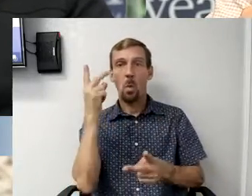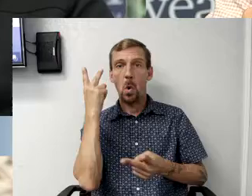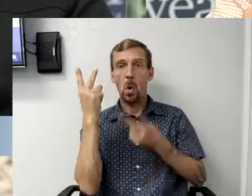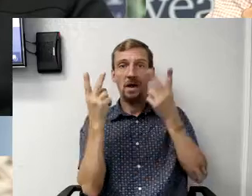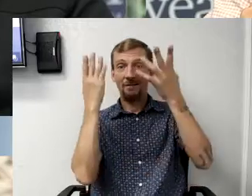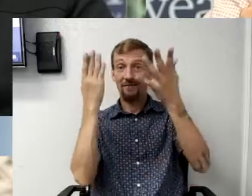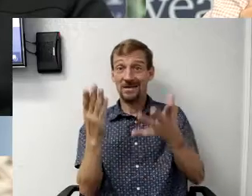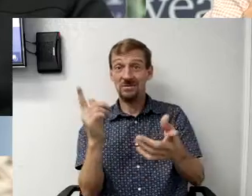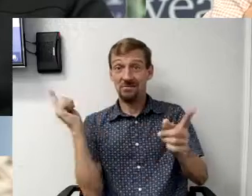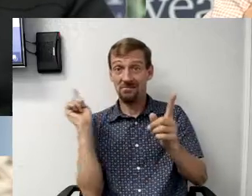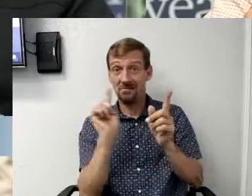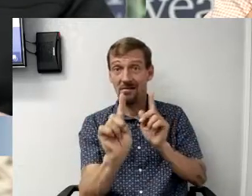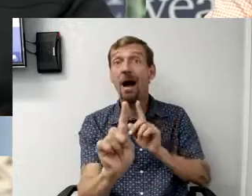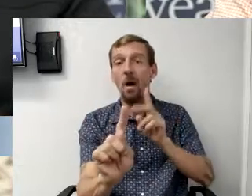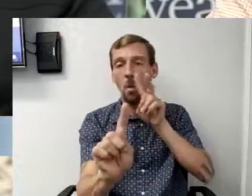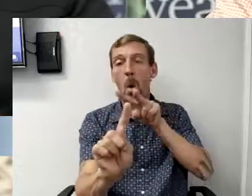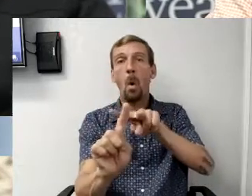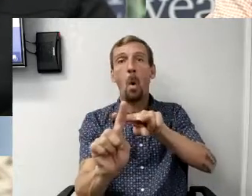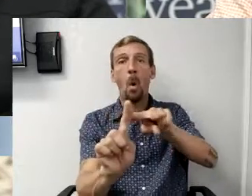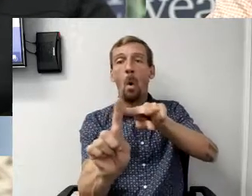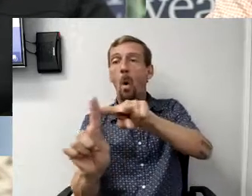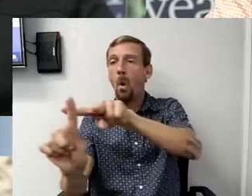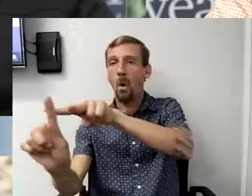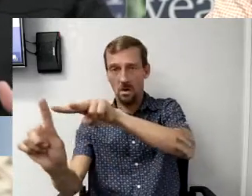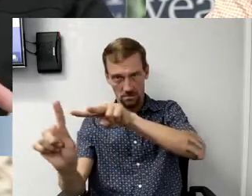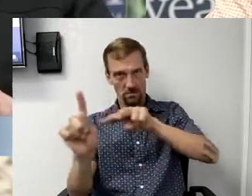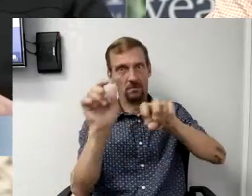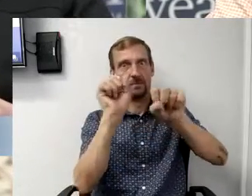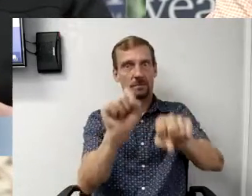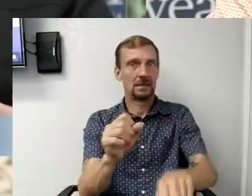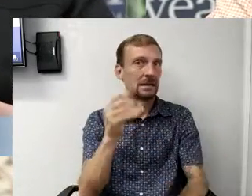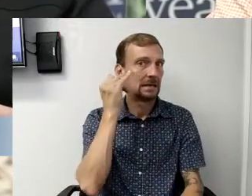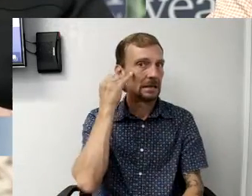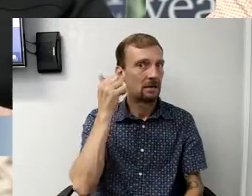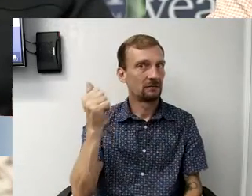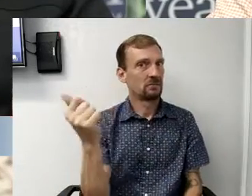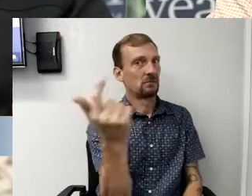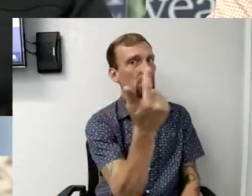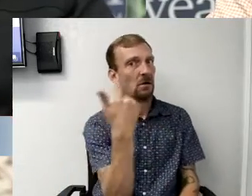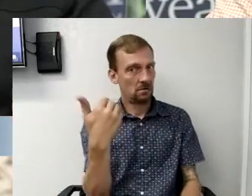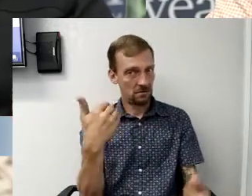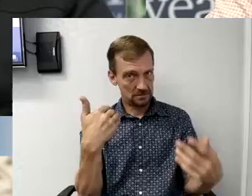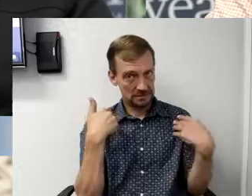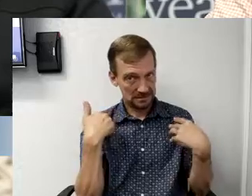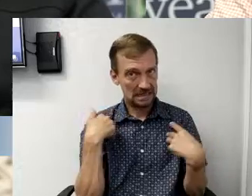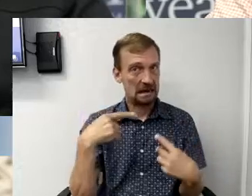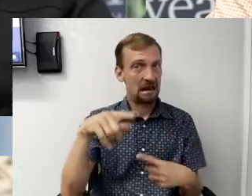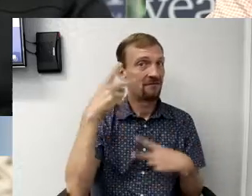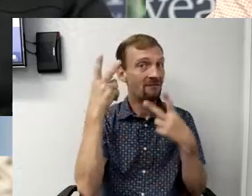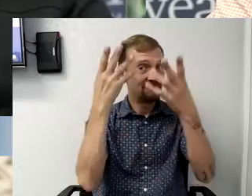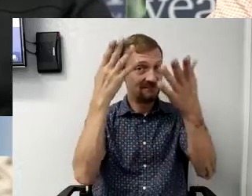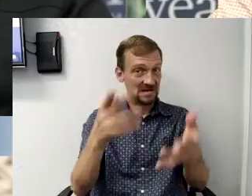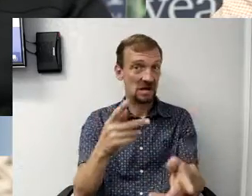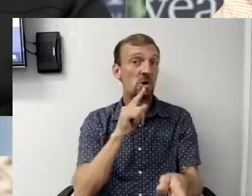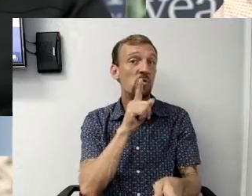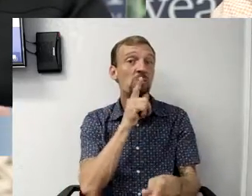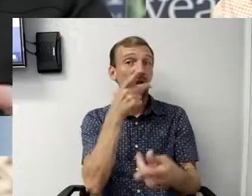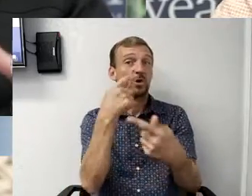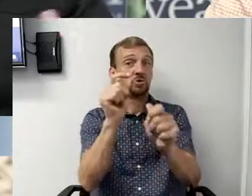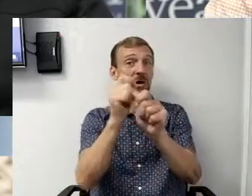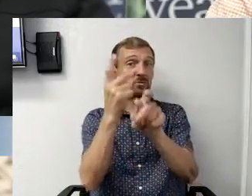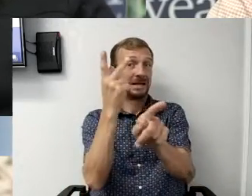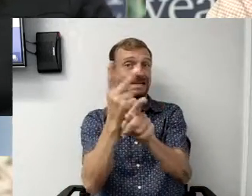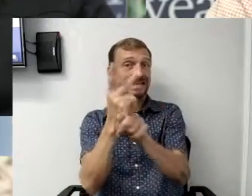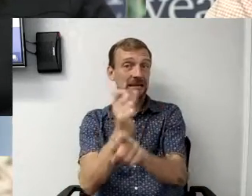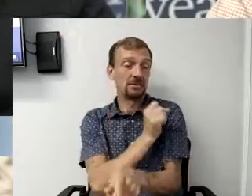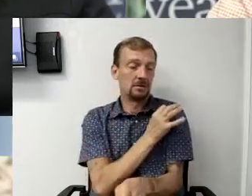of the barriers if every patient has a visitor, it's really keeping them safe. And with our staff,